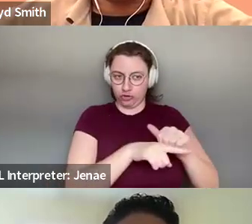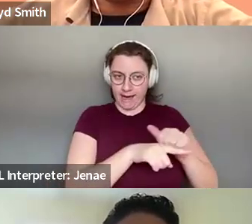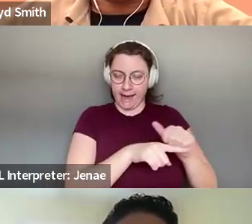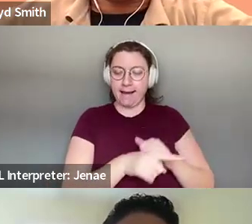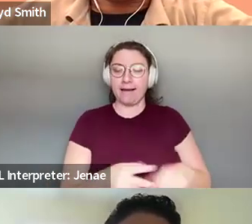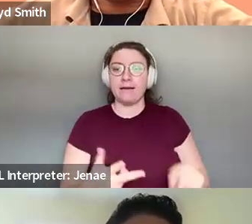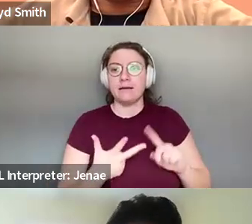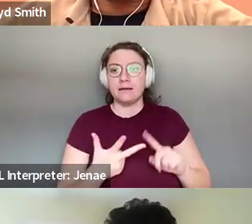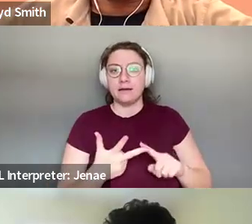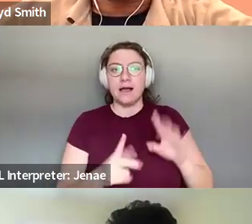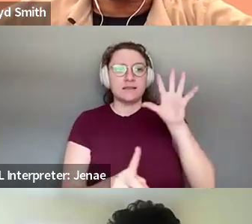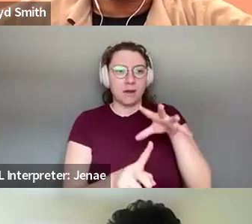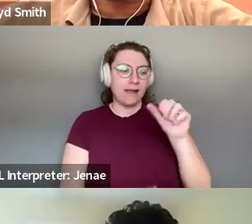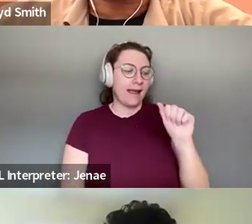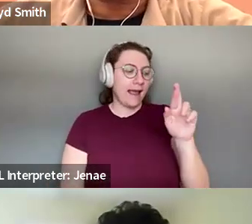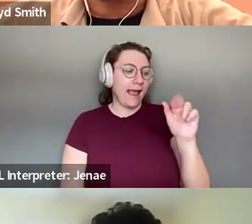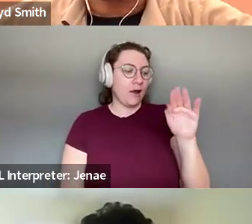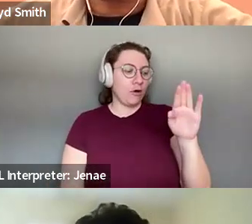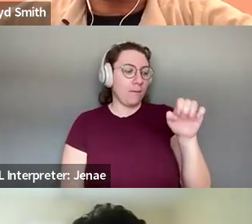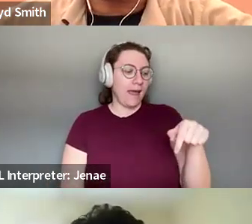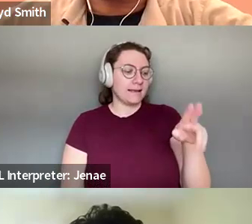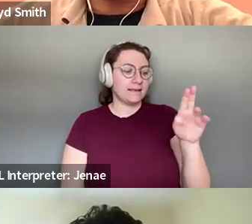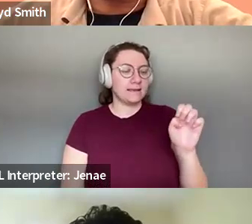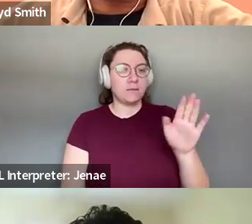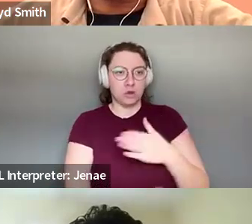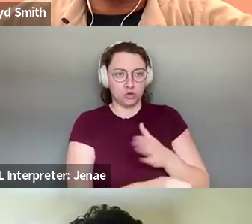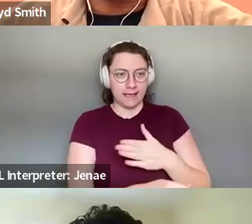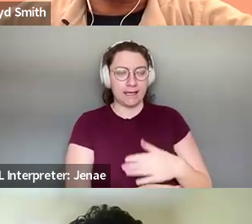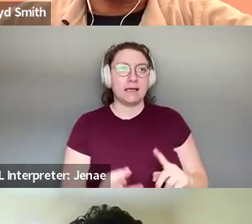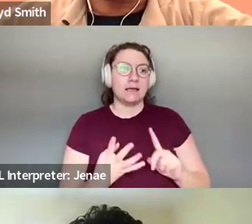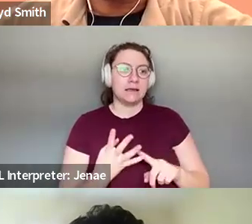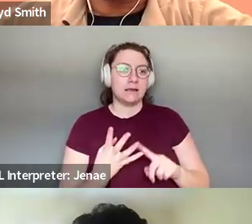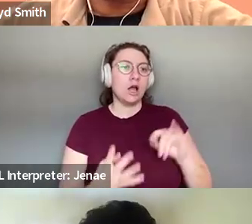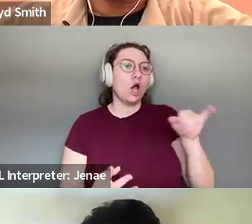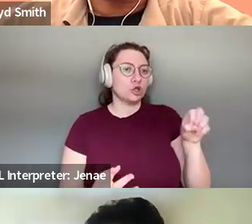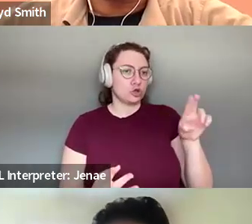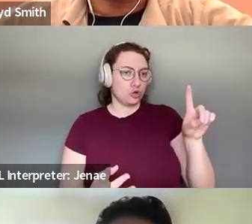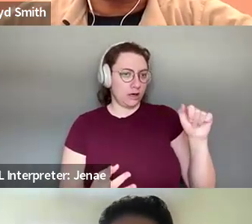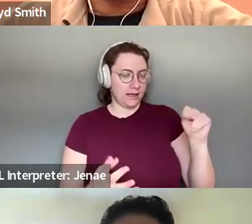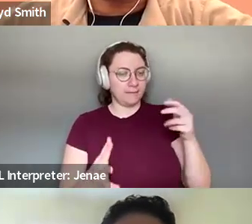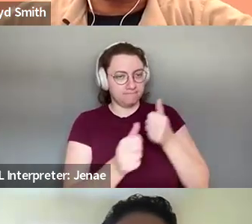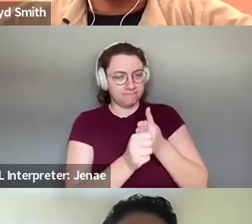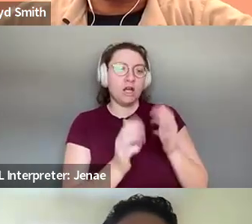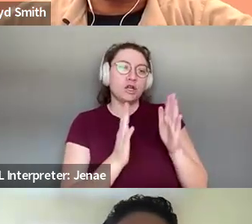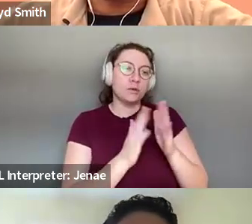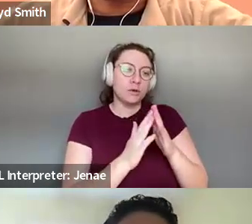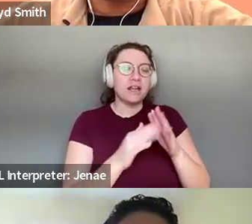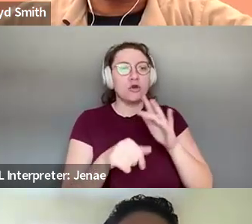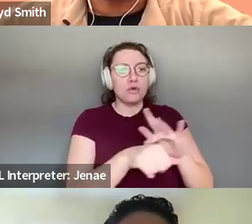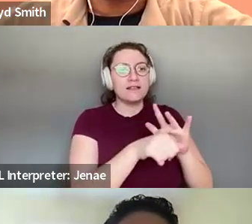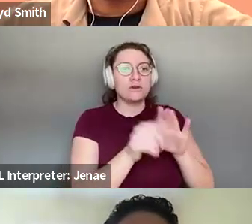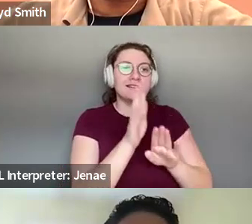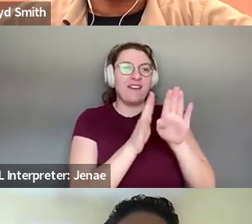a spotlight with Arabesque music. Jordan's going to give us an update on our community resource development plan